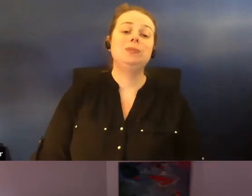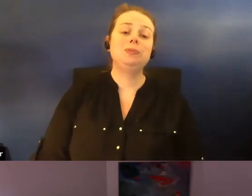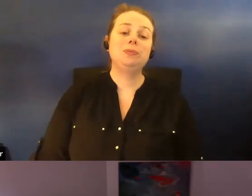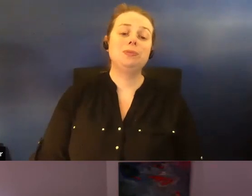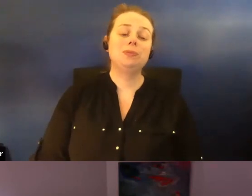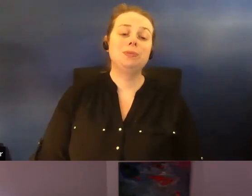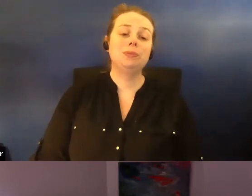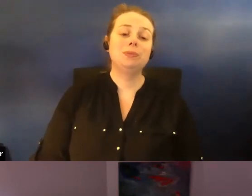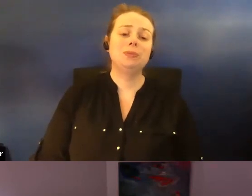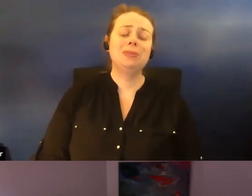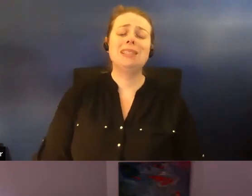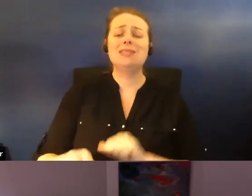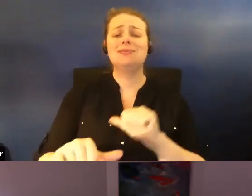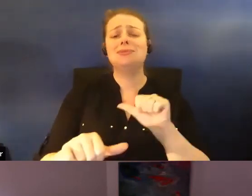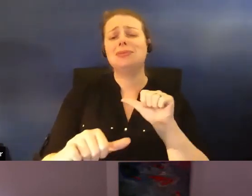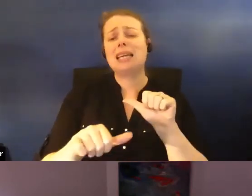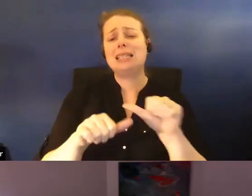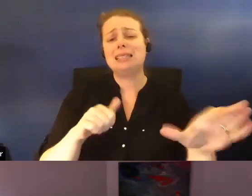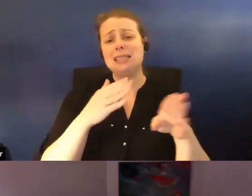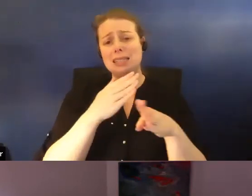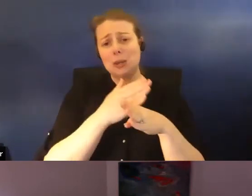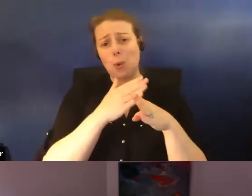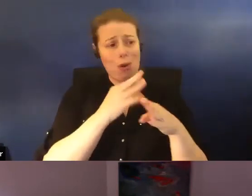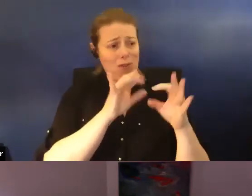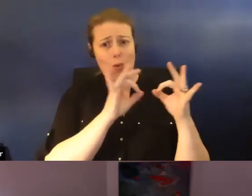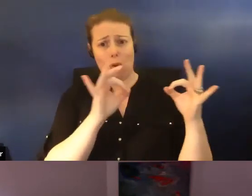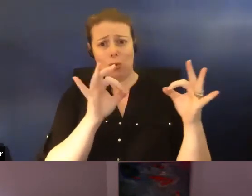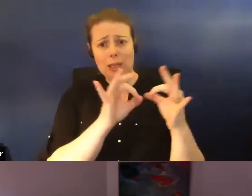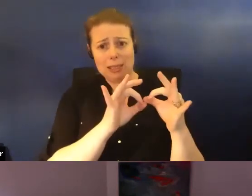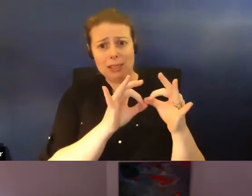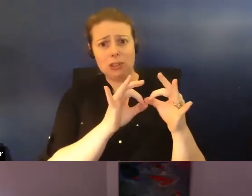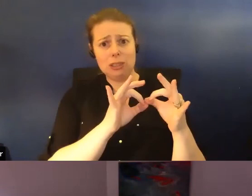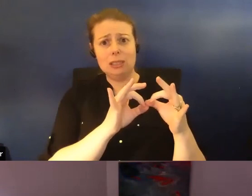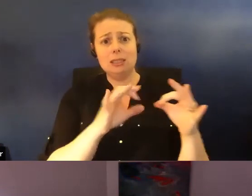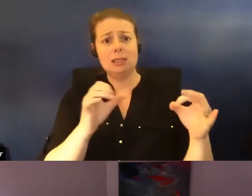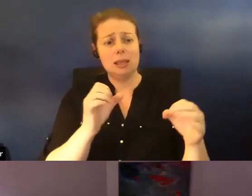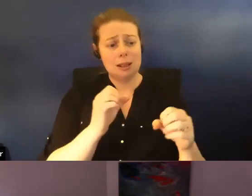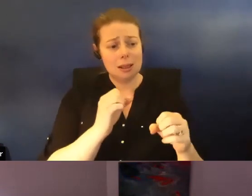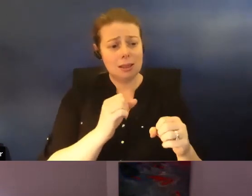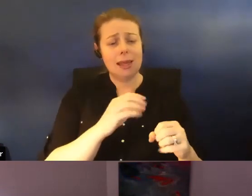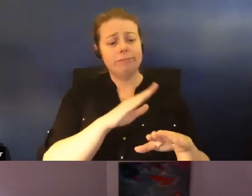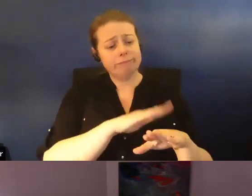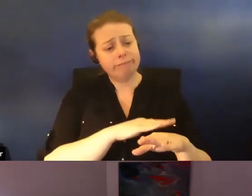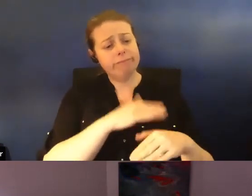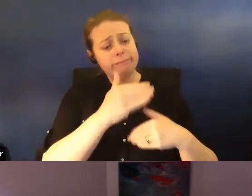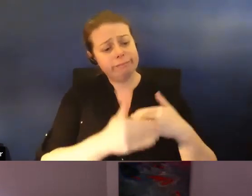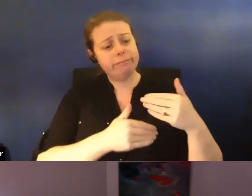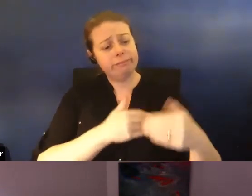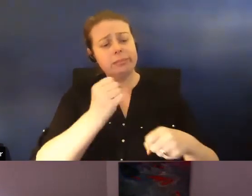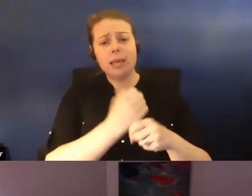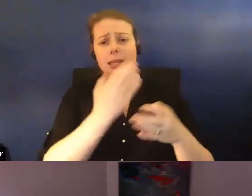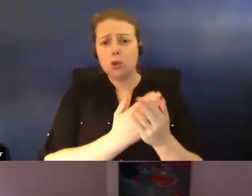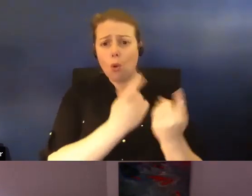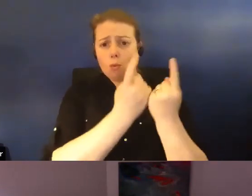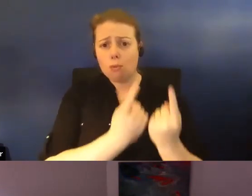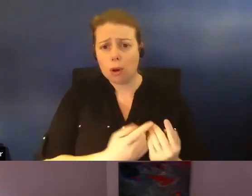there's so much great kudos for organisations that take the time to make their products really accessible and do the right thing and